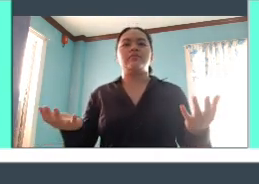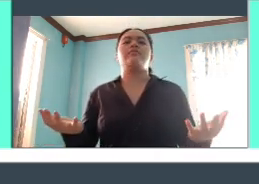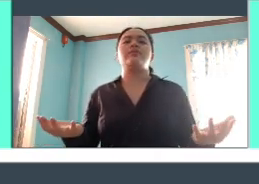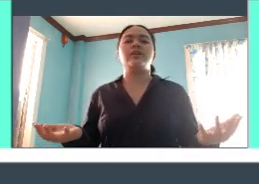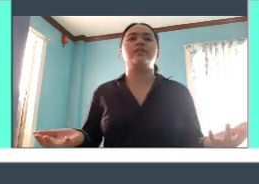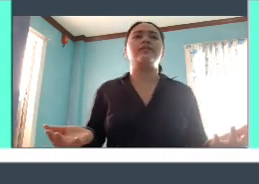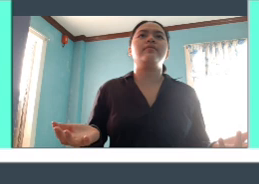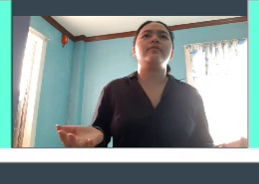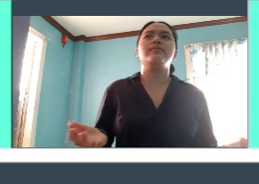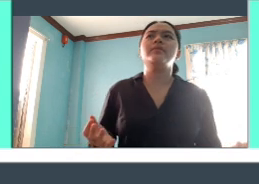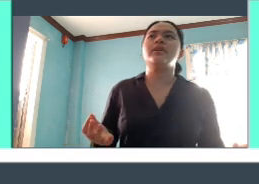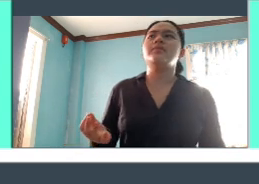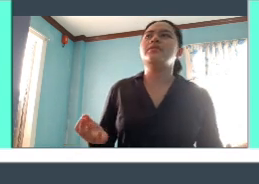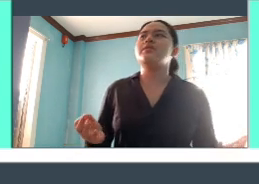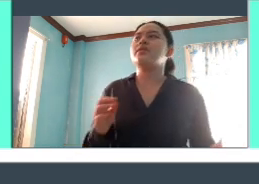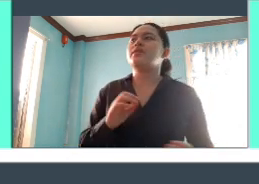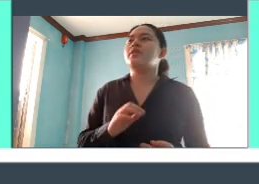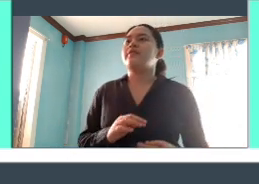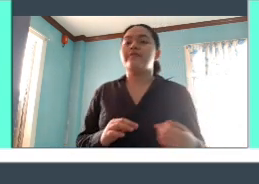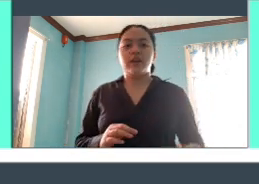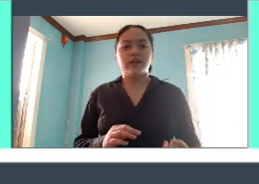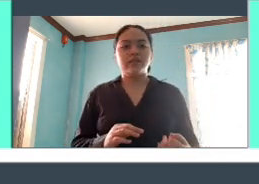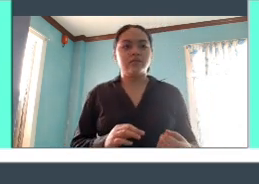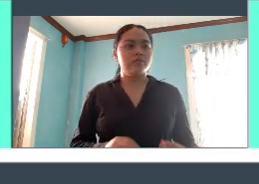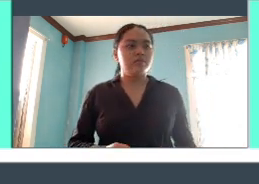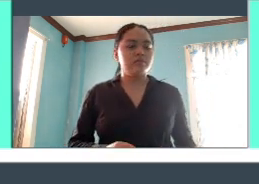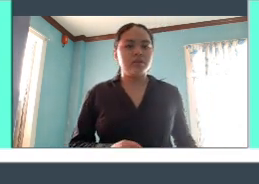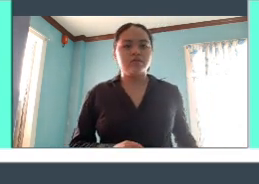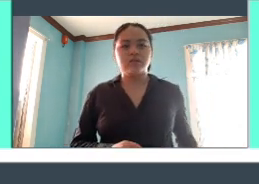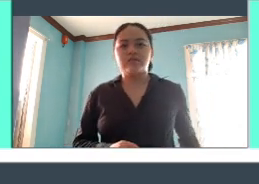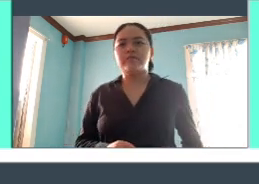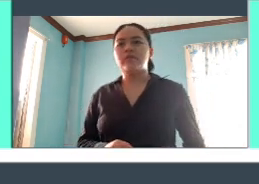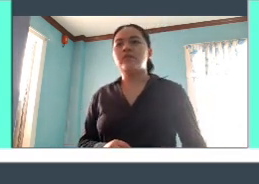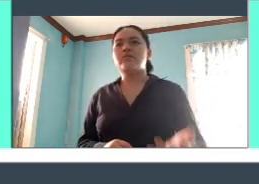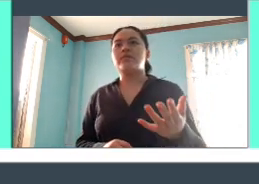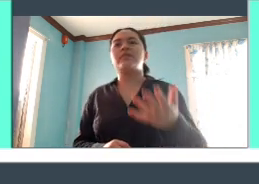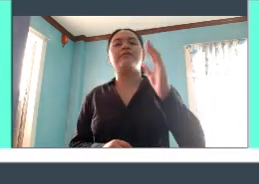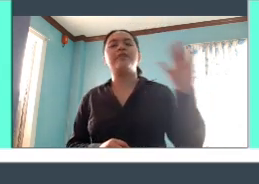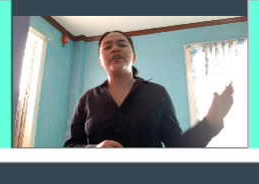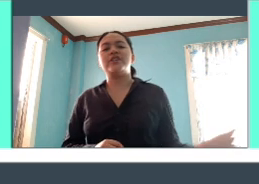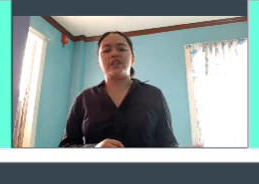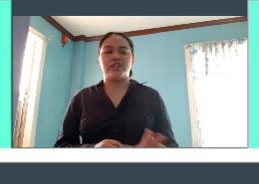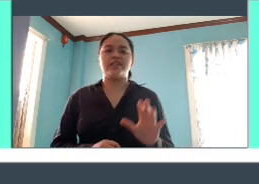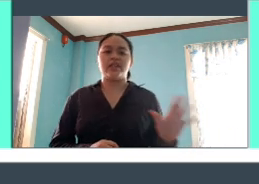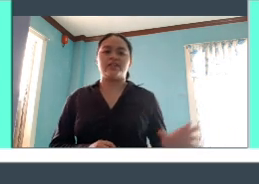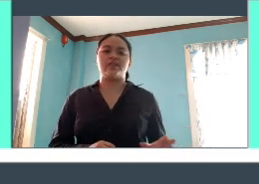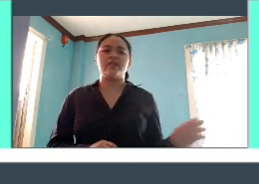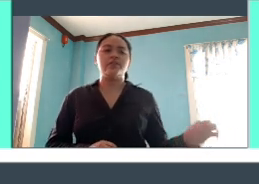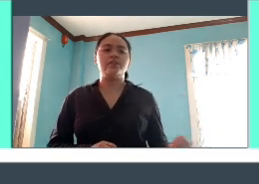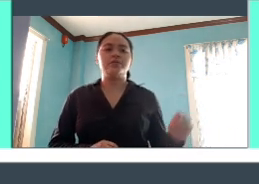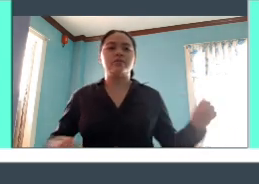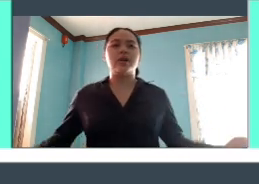away their seeds, or sometimes flood to make sure they flow from the far